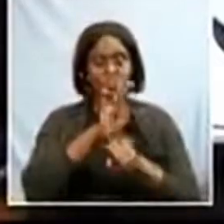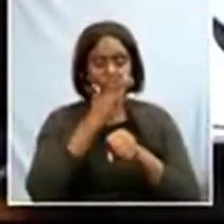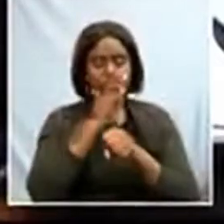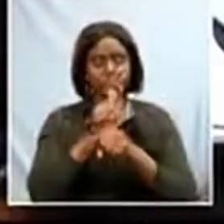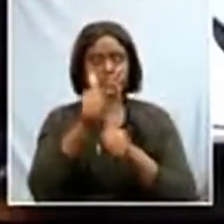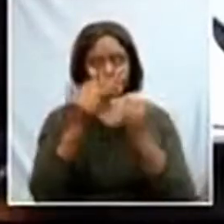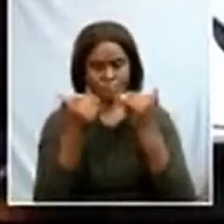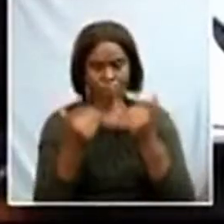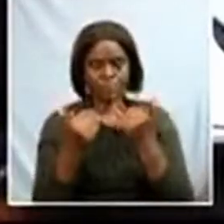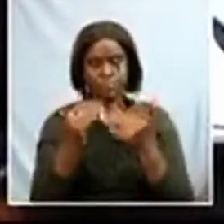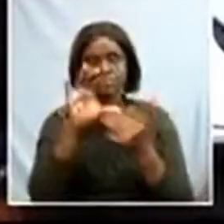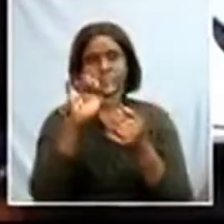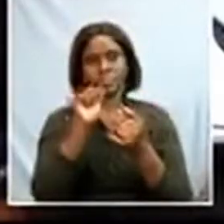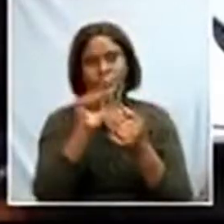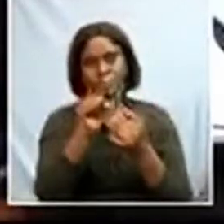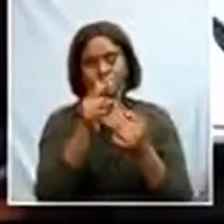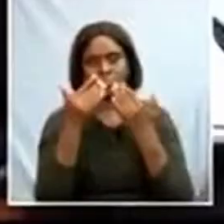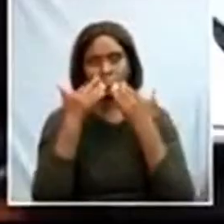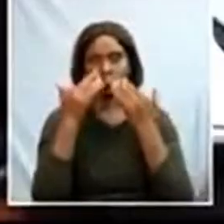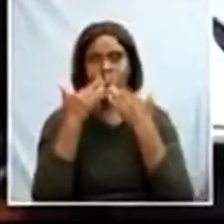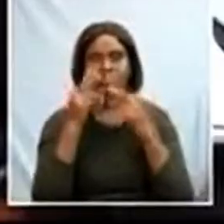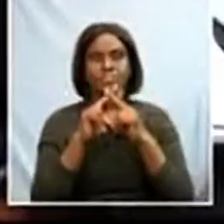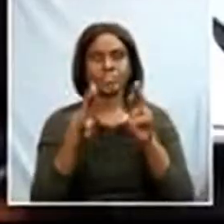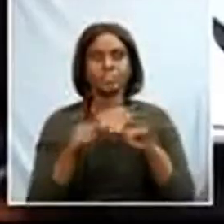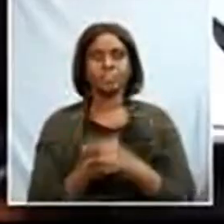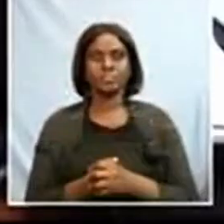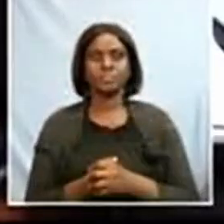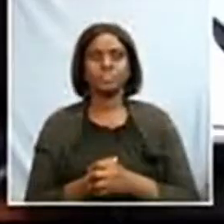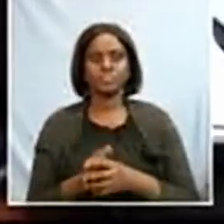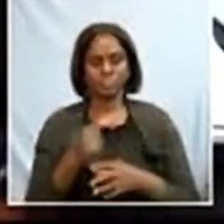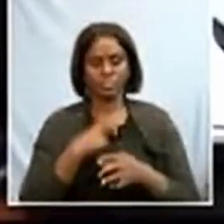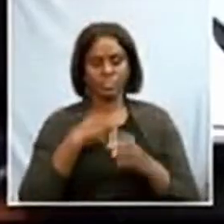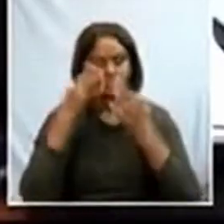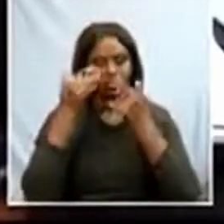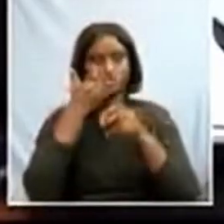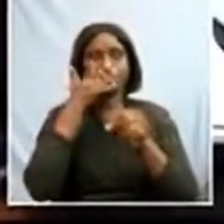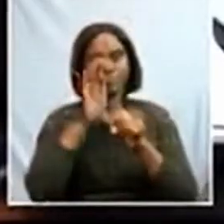current CS. Thank you, Chair. I